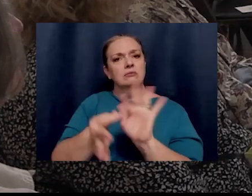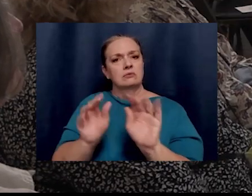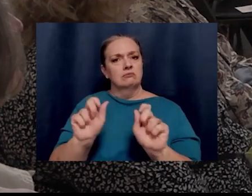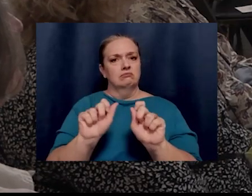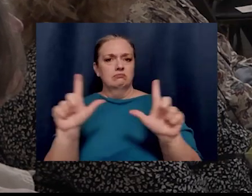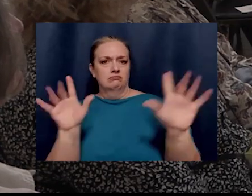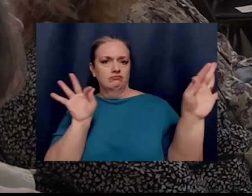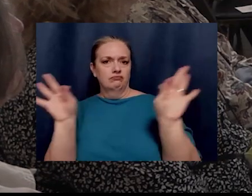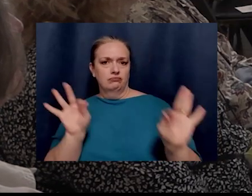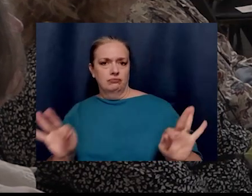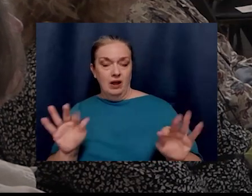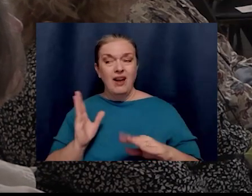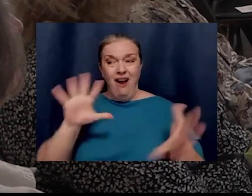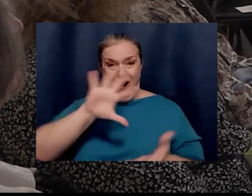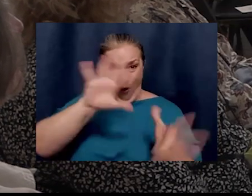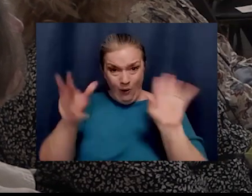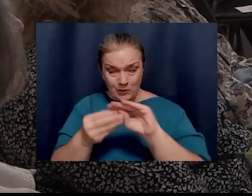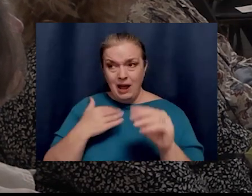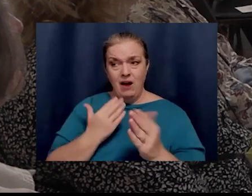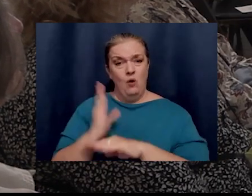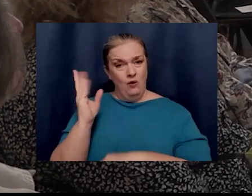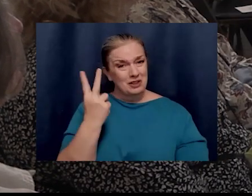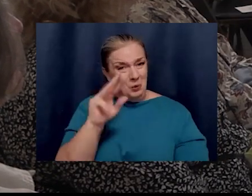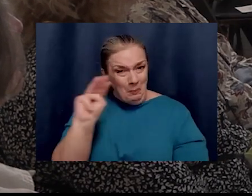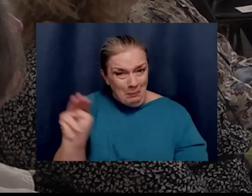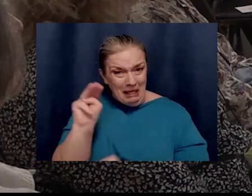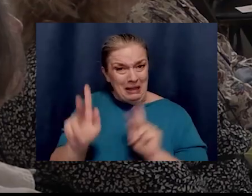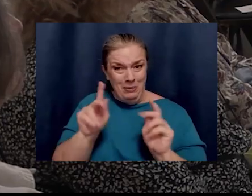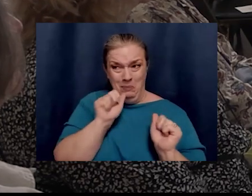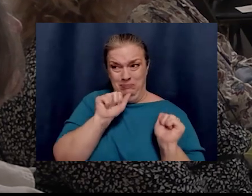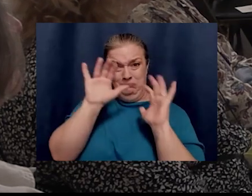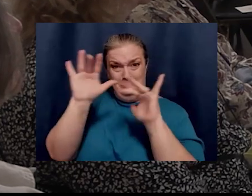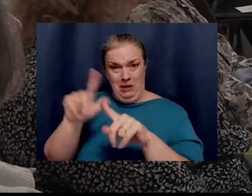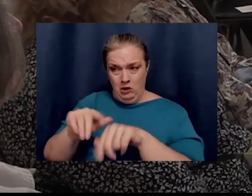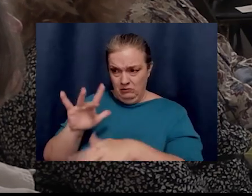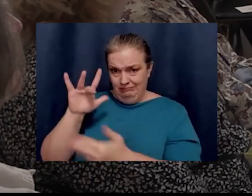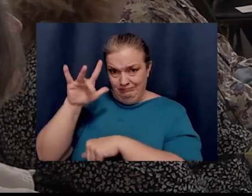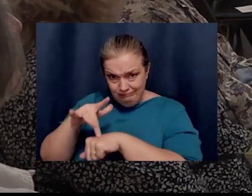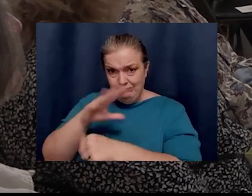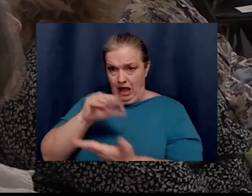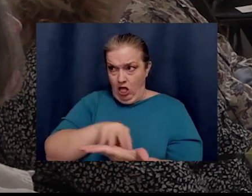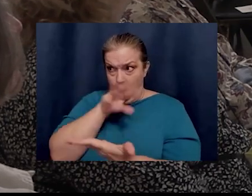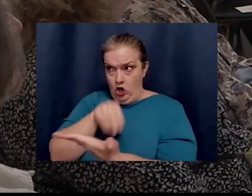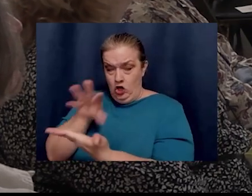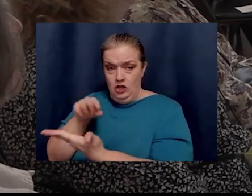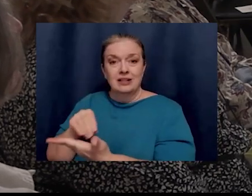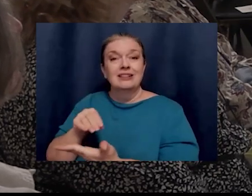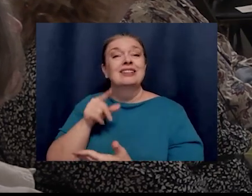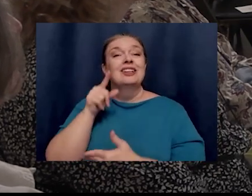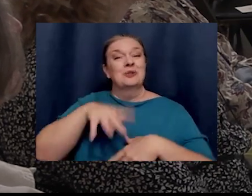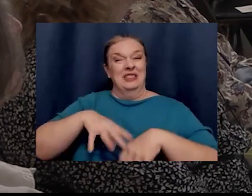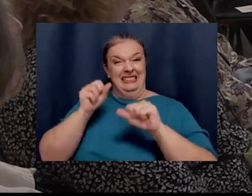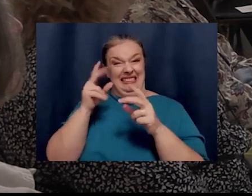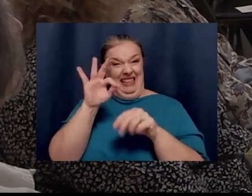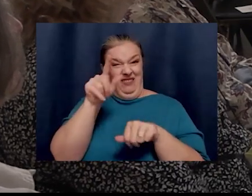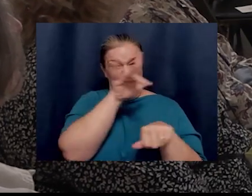million visitors annually to engage in place-based learning. So visiting these sites is kind of like taking an Art Survey